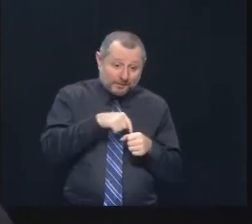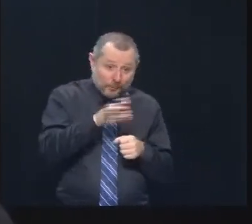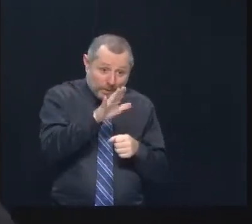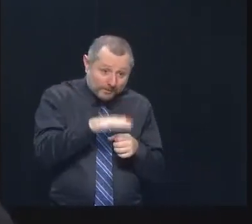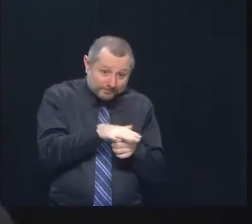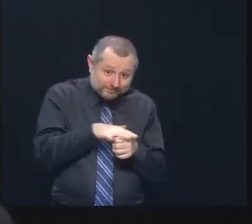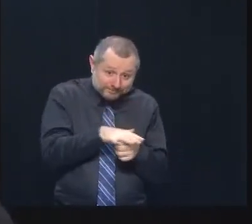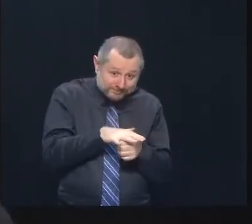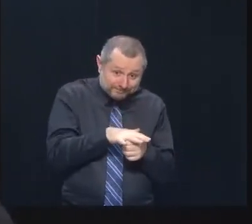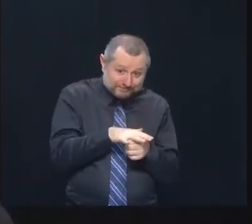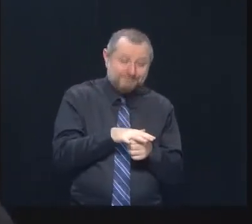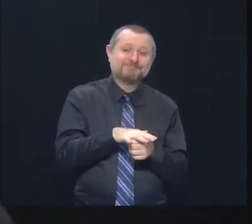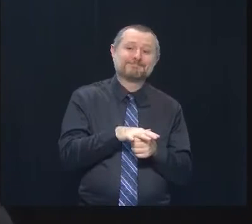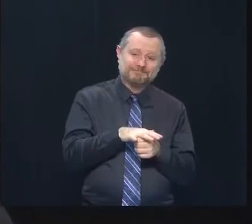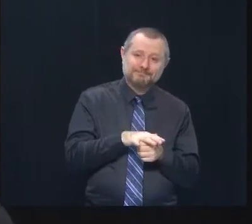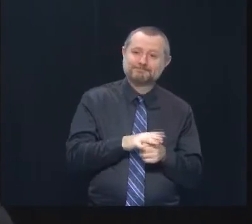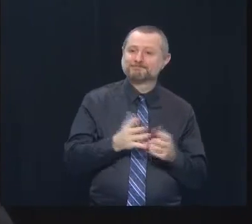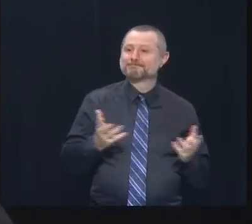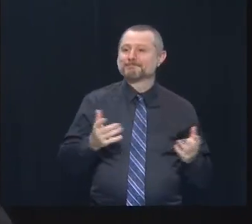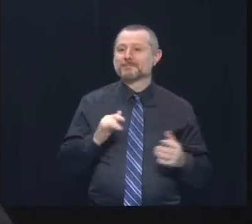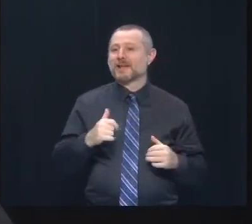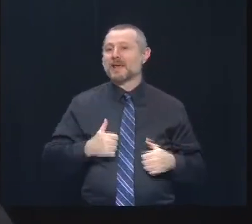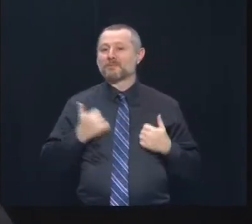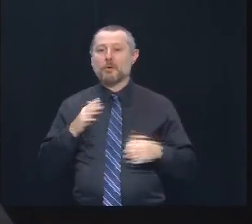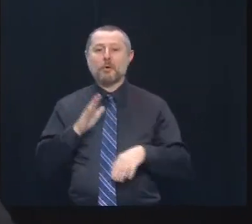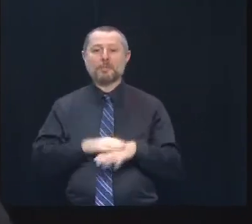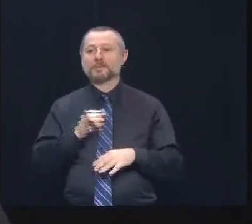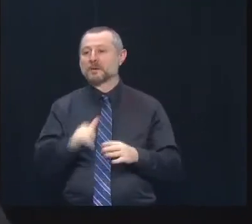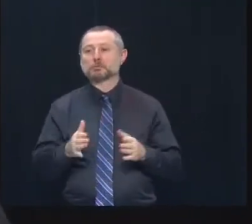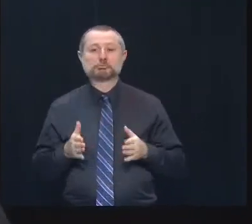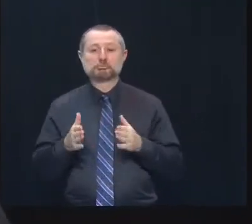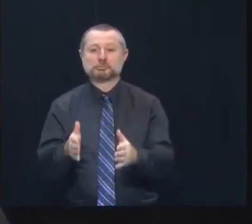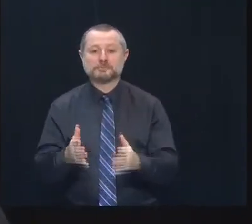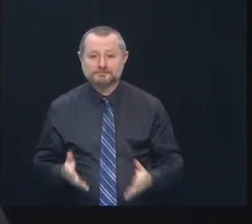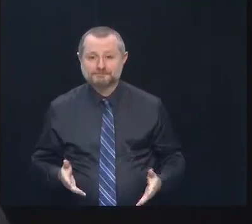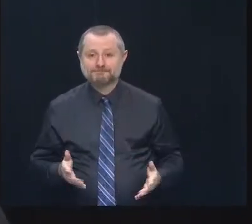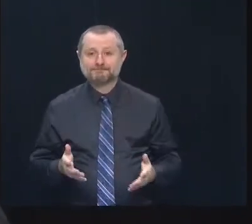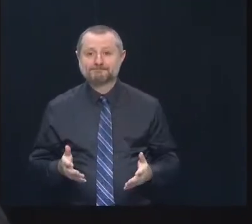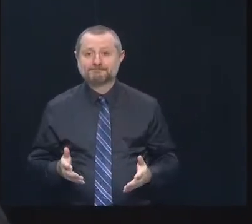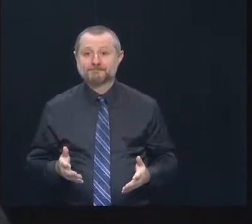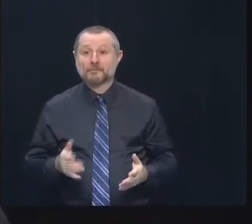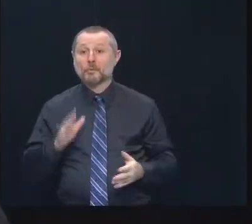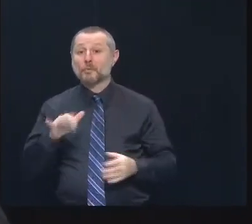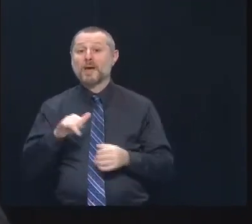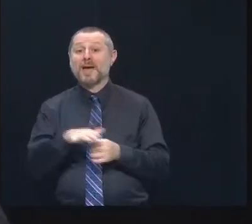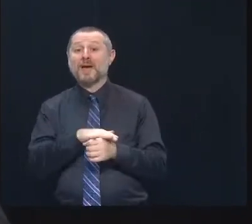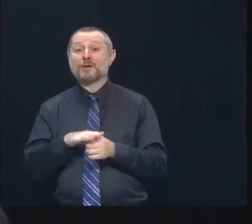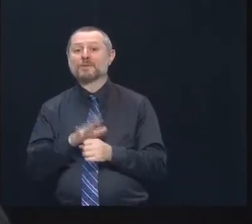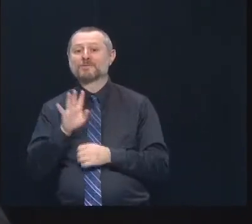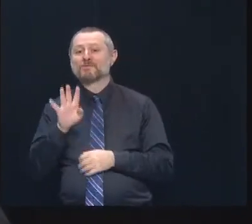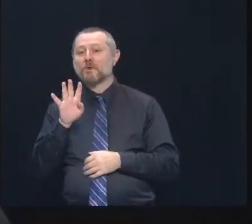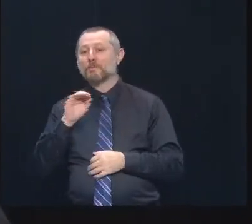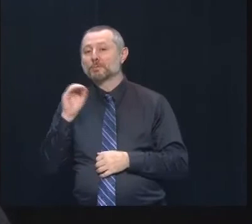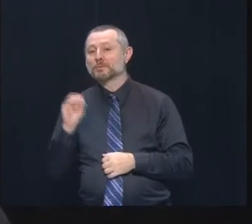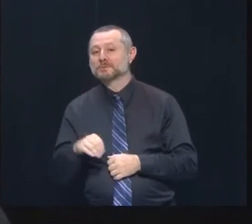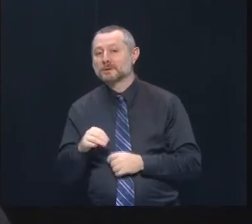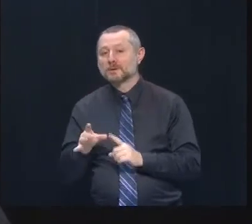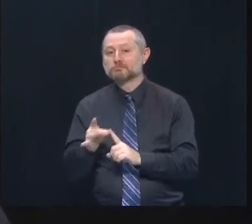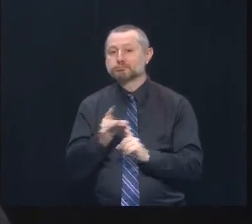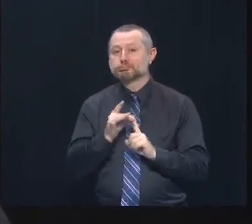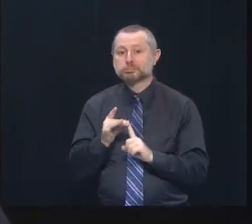on 152 Main Street, you have a 4% infection rate. This is not